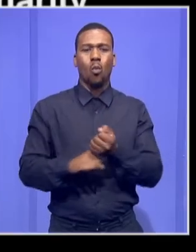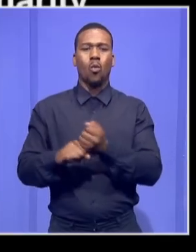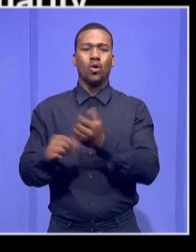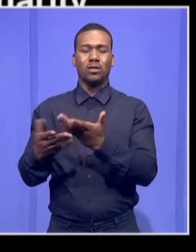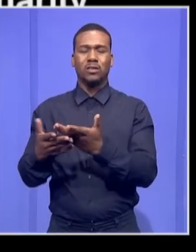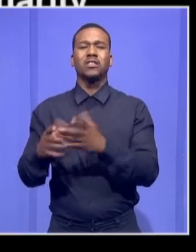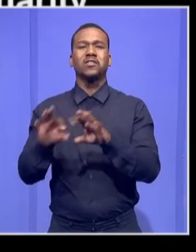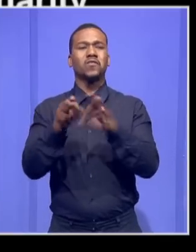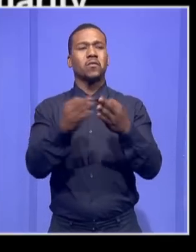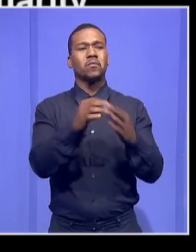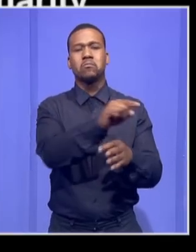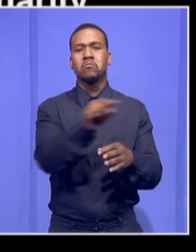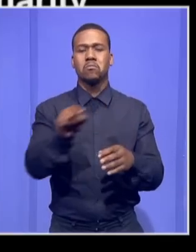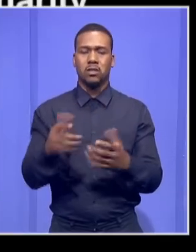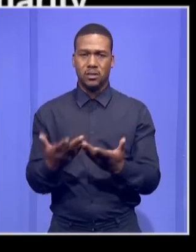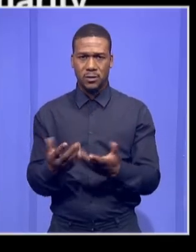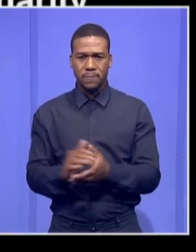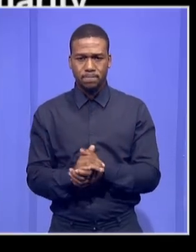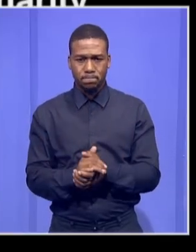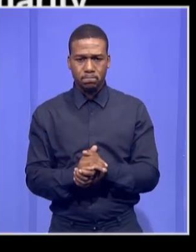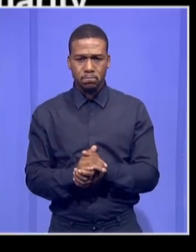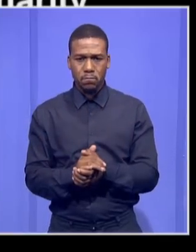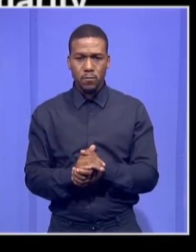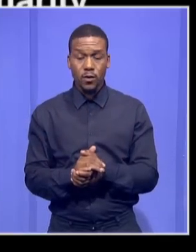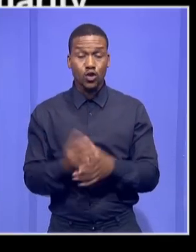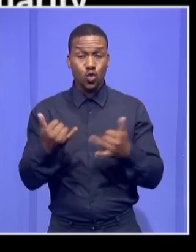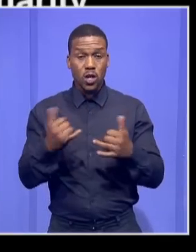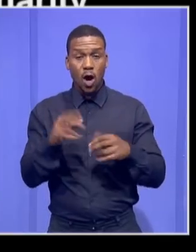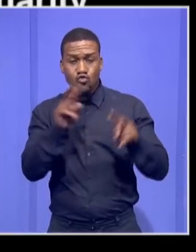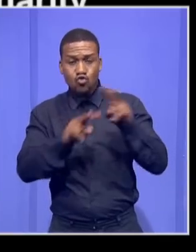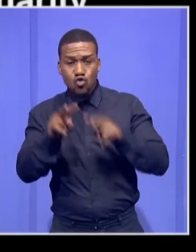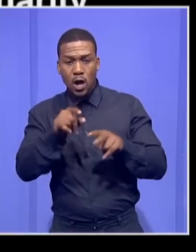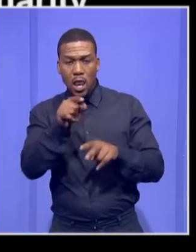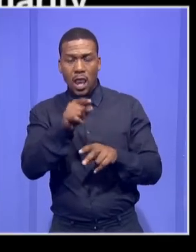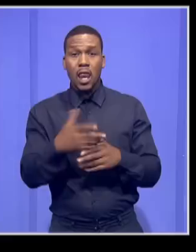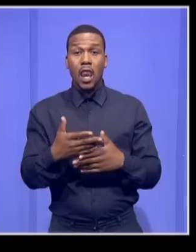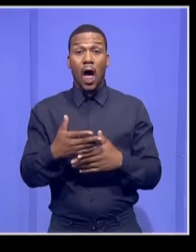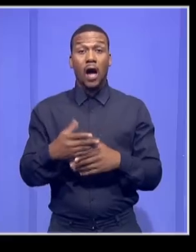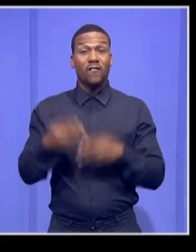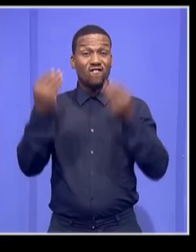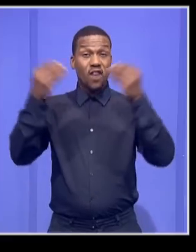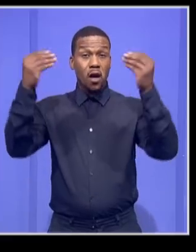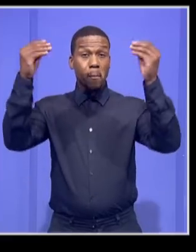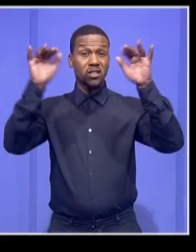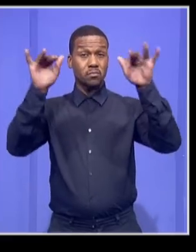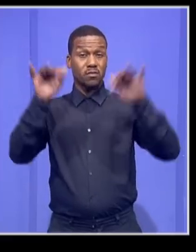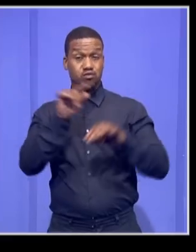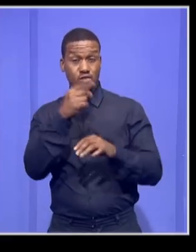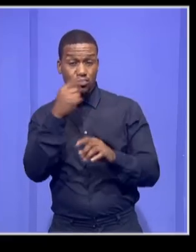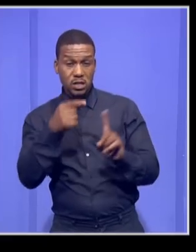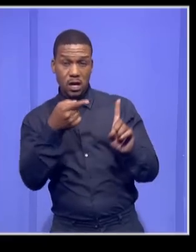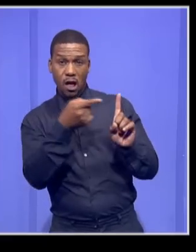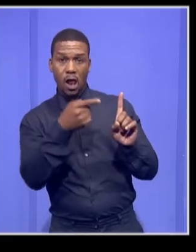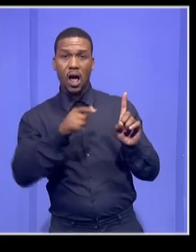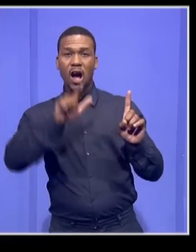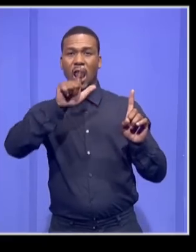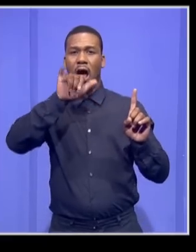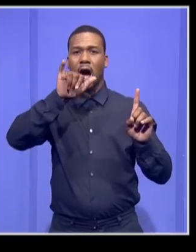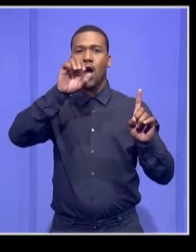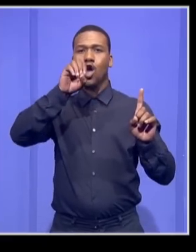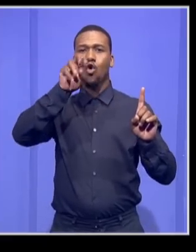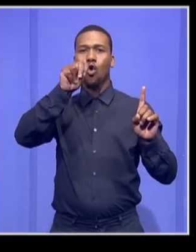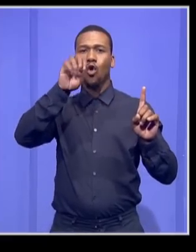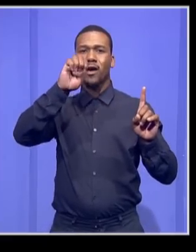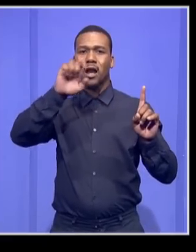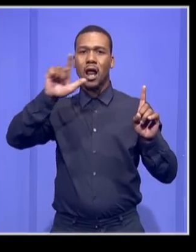Let's take a look at some of those high-profile celebrities invited as we go to the next slide. Lion Rich Leanne, that you also saw him. He's